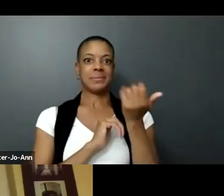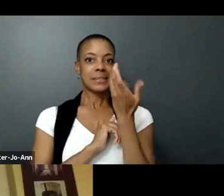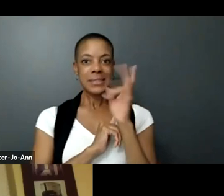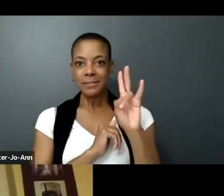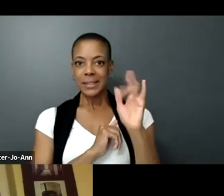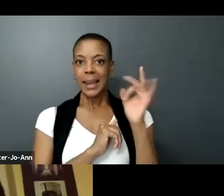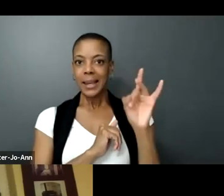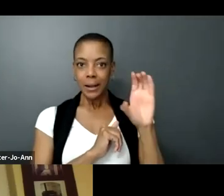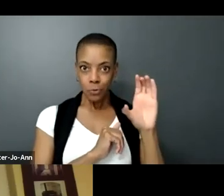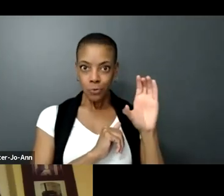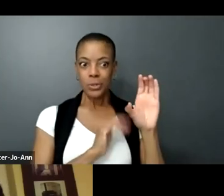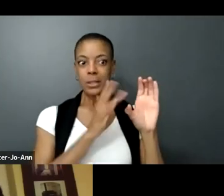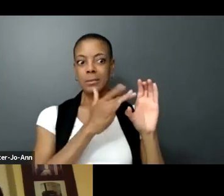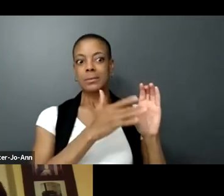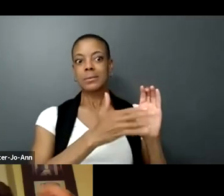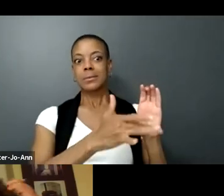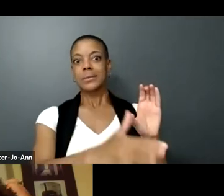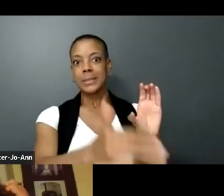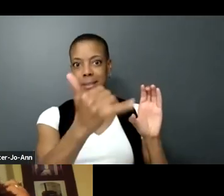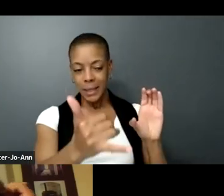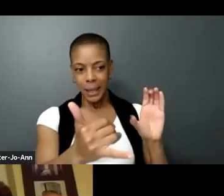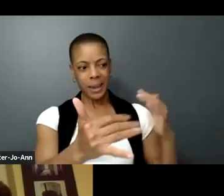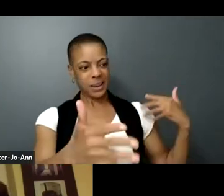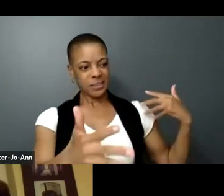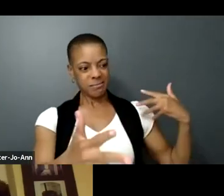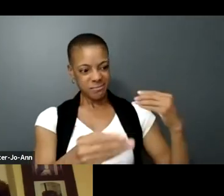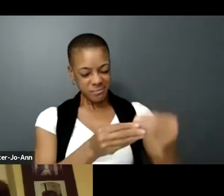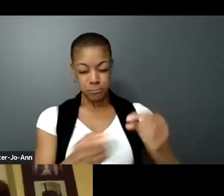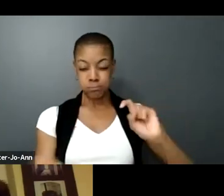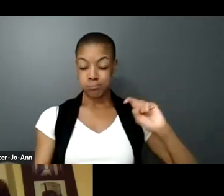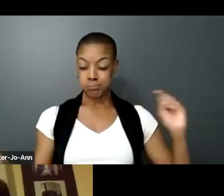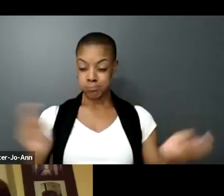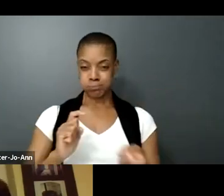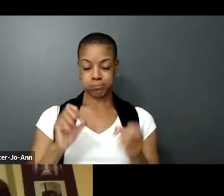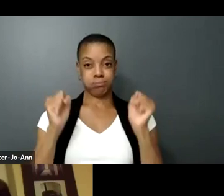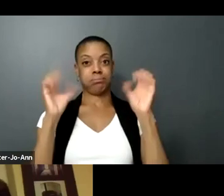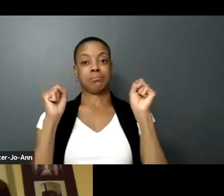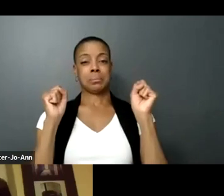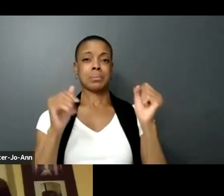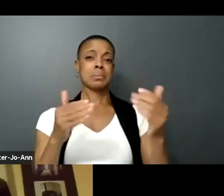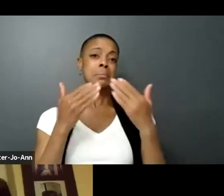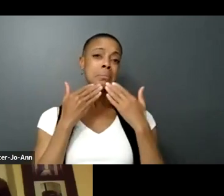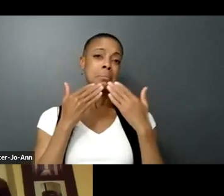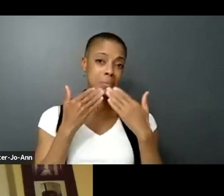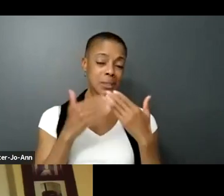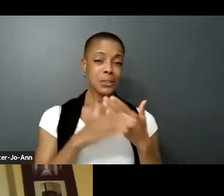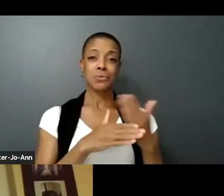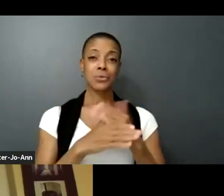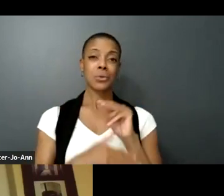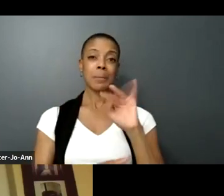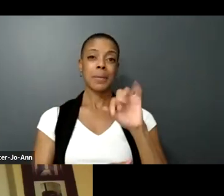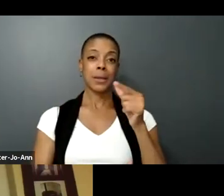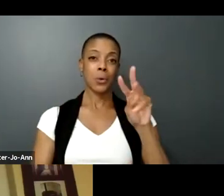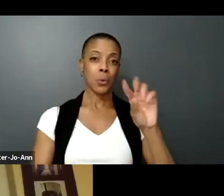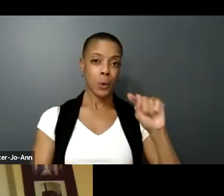1700s up until what's happened today, it's really quite amazing. So thank you for sharing all of that with us.